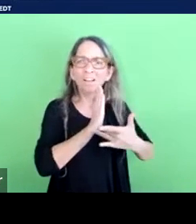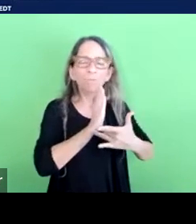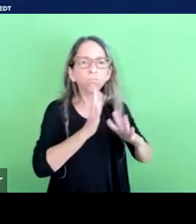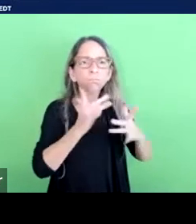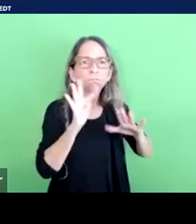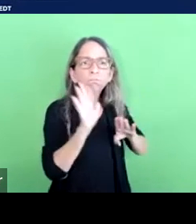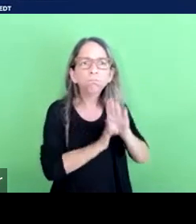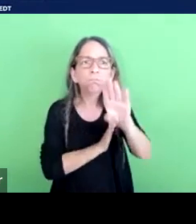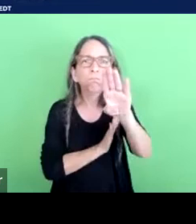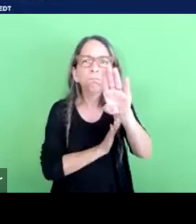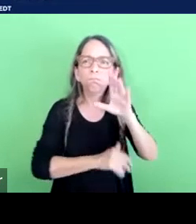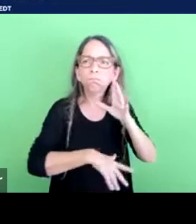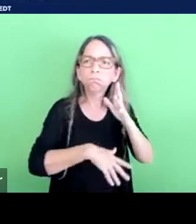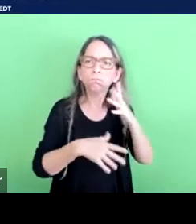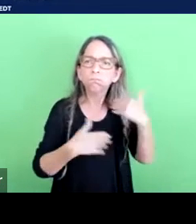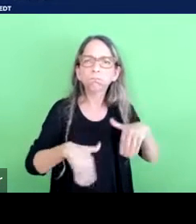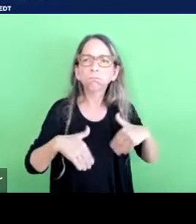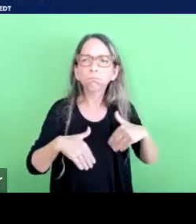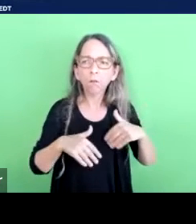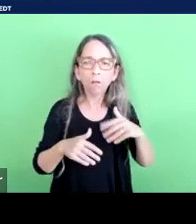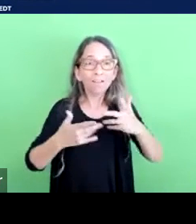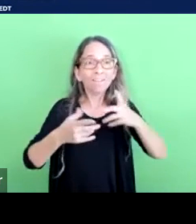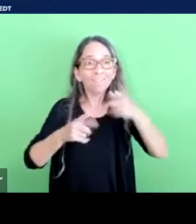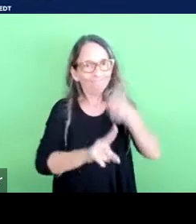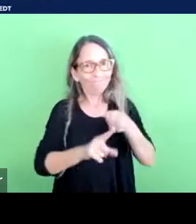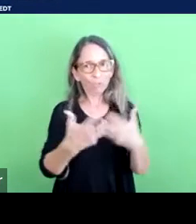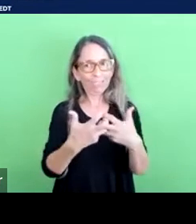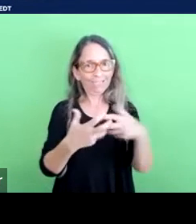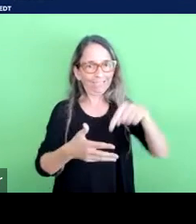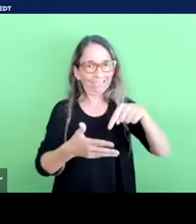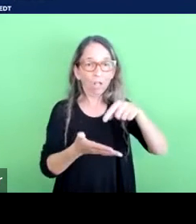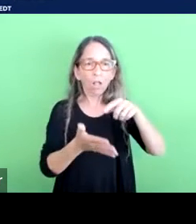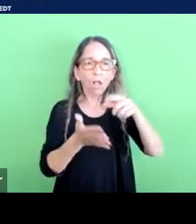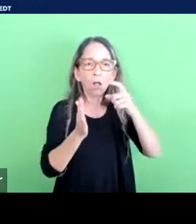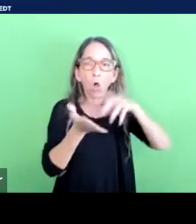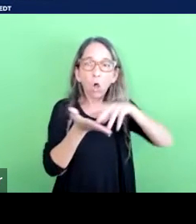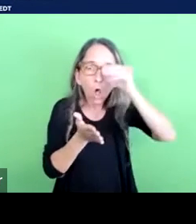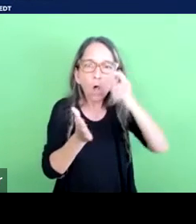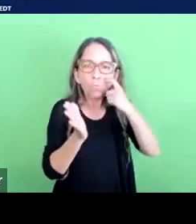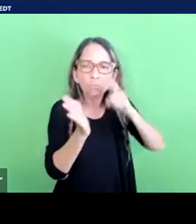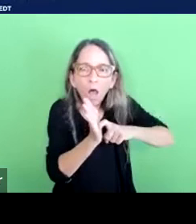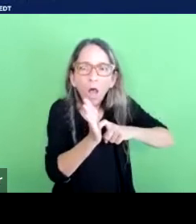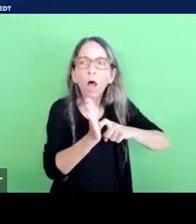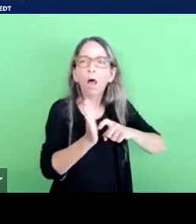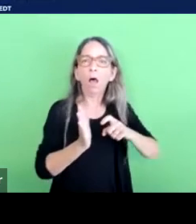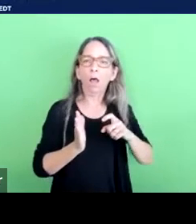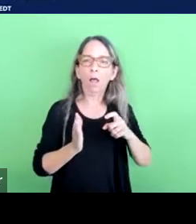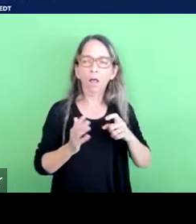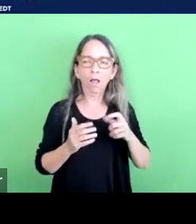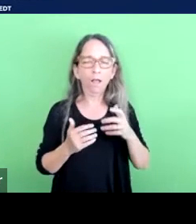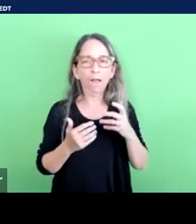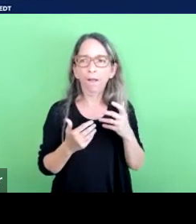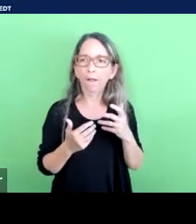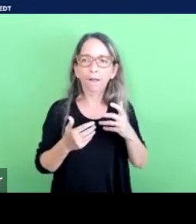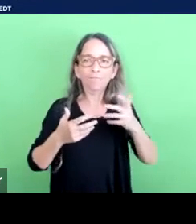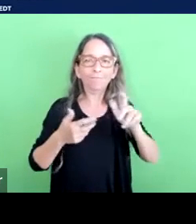primarily around the use of machine learning, artificial intelligence, big data sets, and the